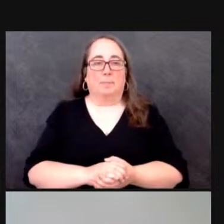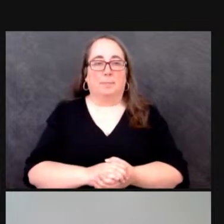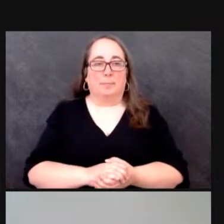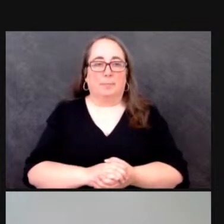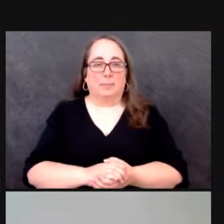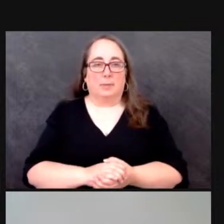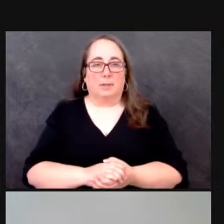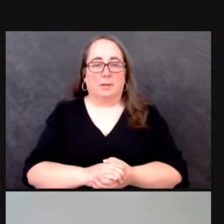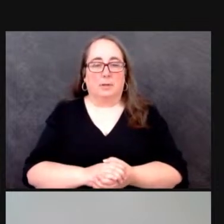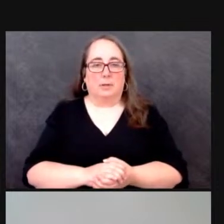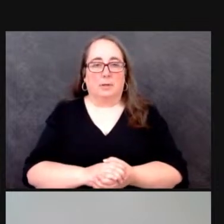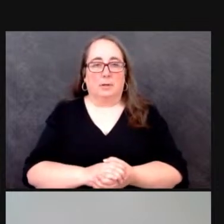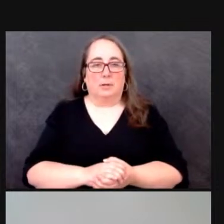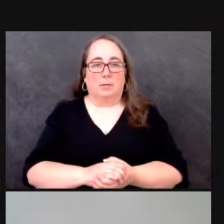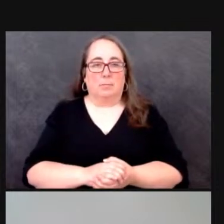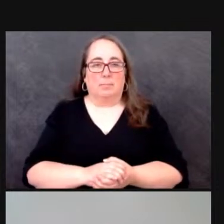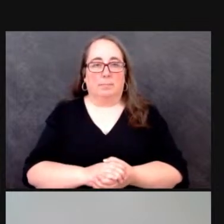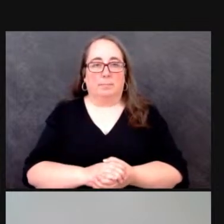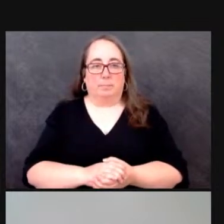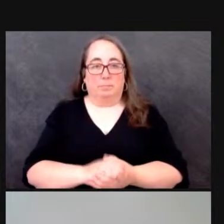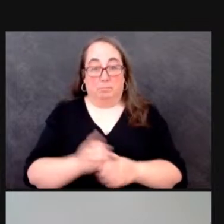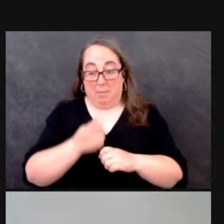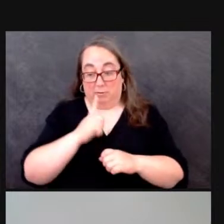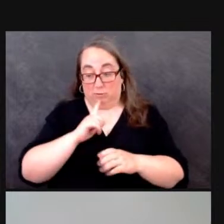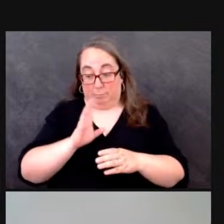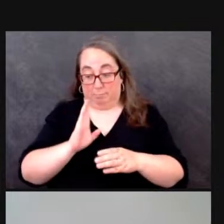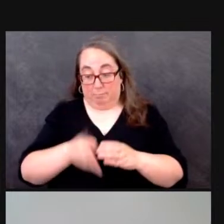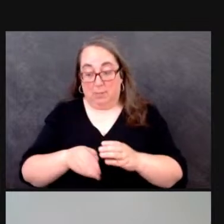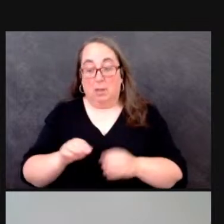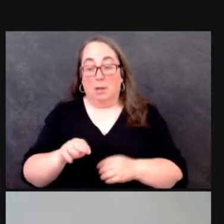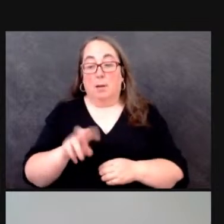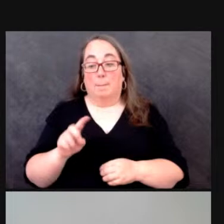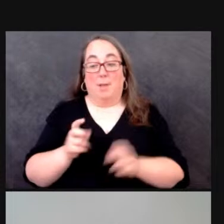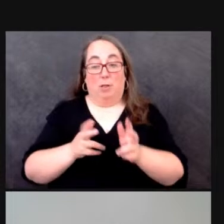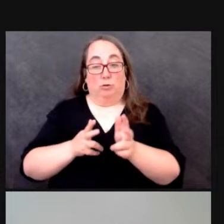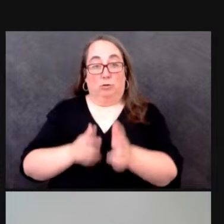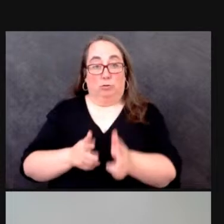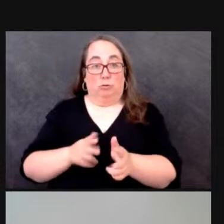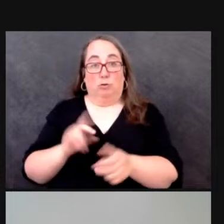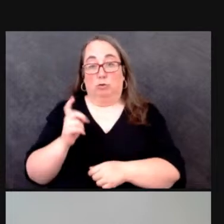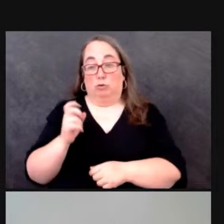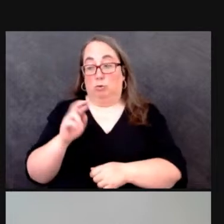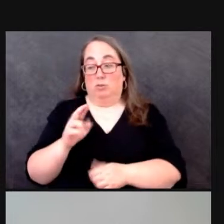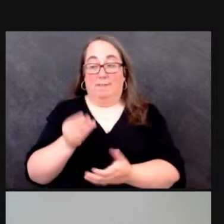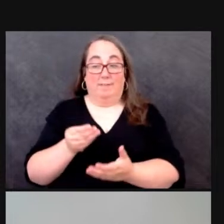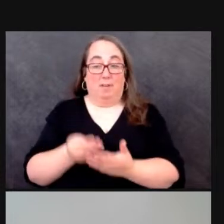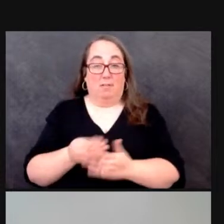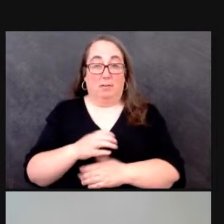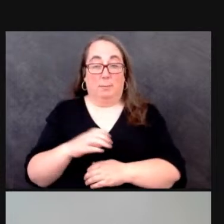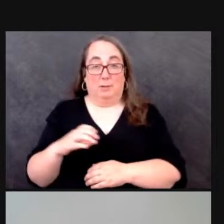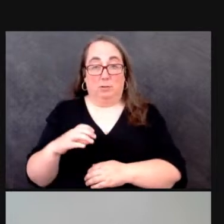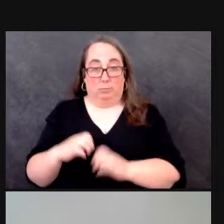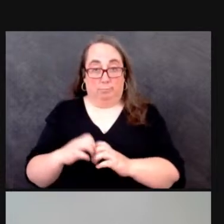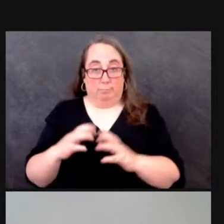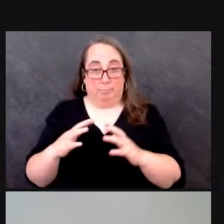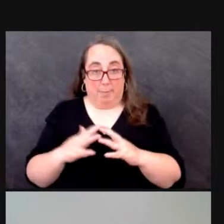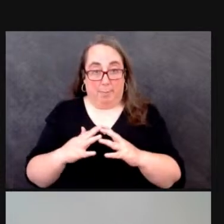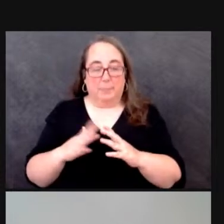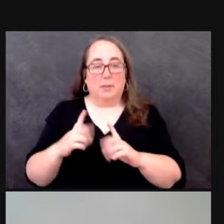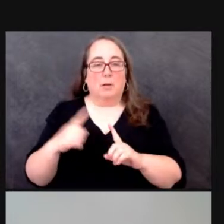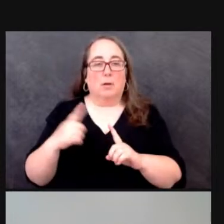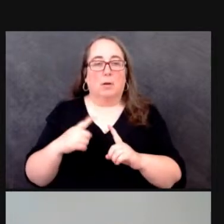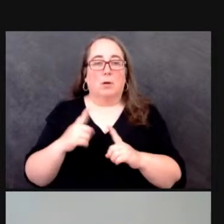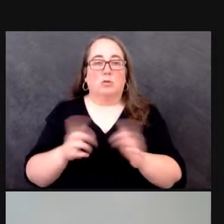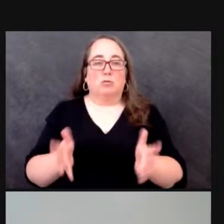order to see the project to completion, the Maryland Cruiser Fund Commission was created. Their mission was to both